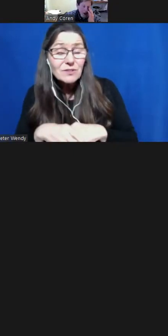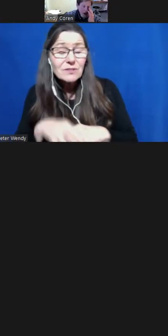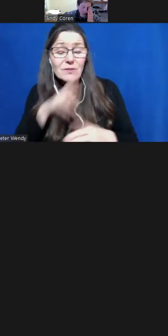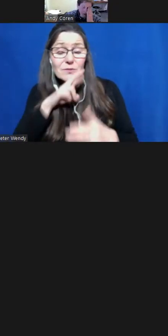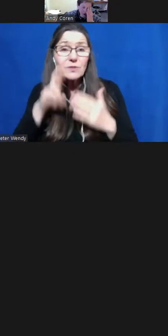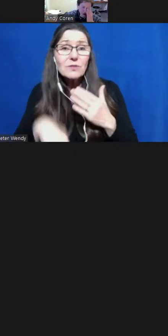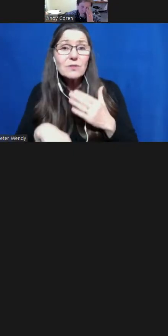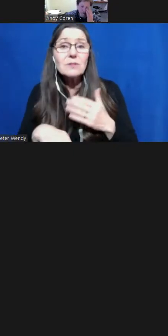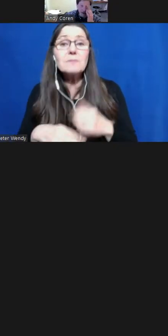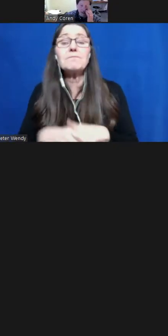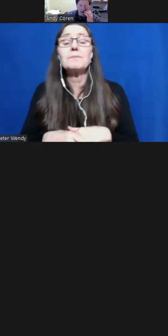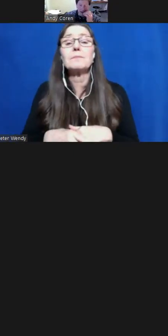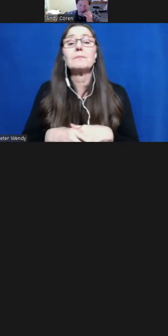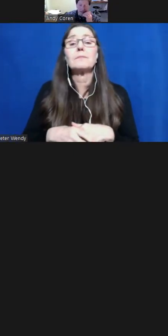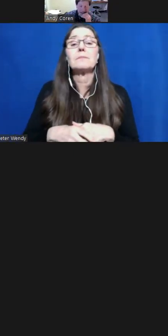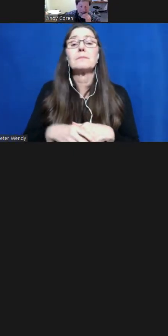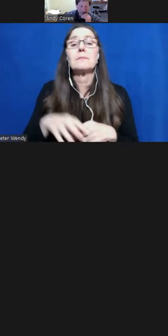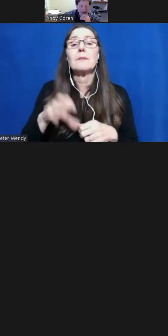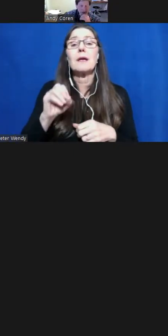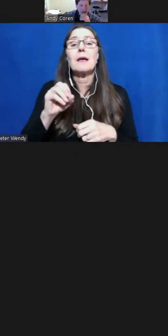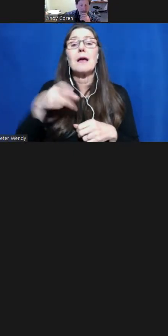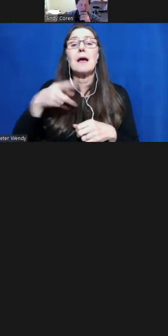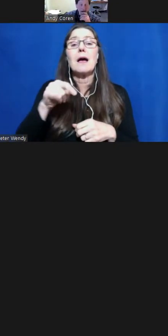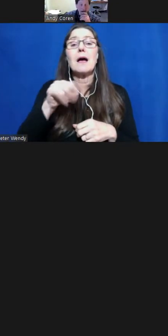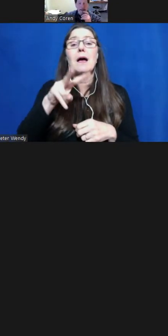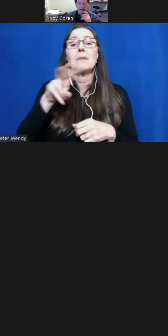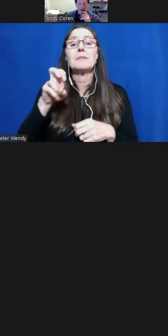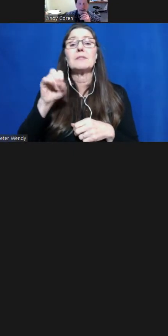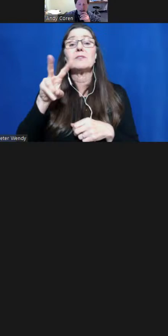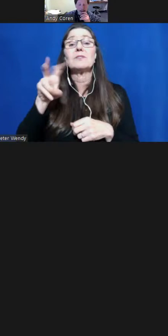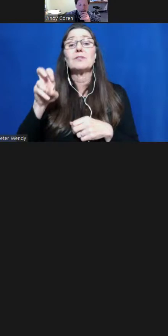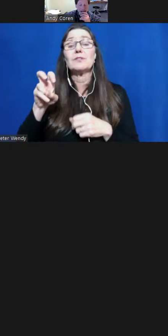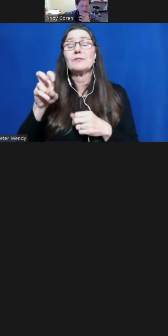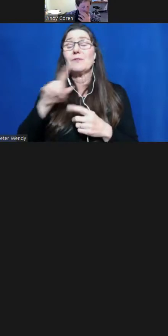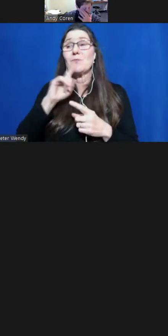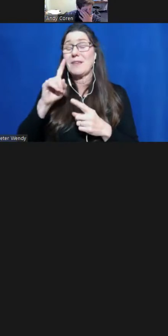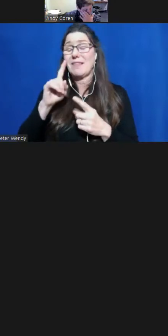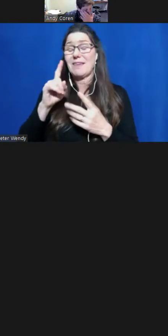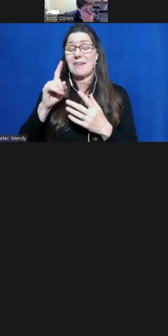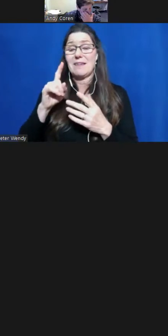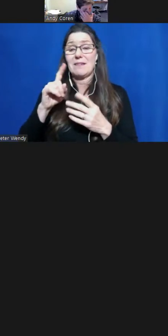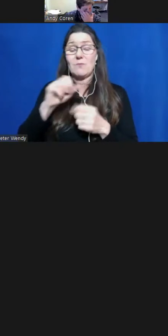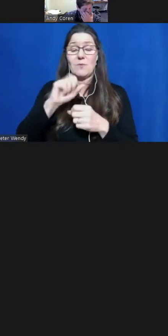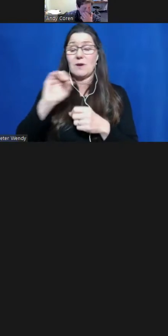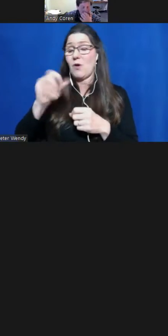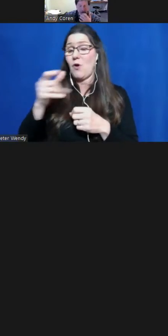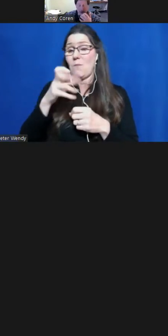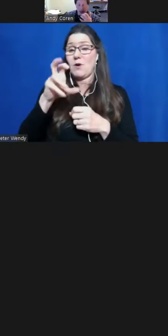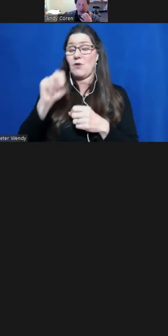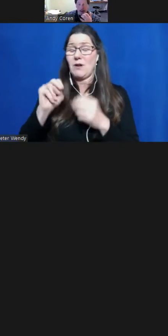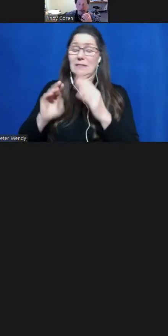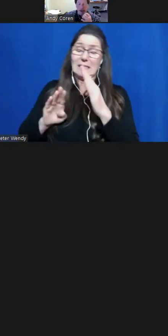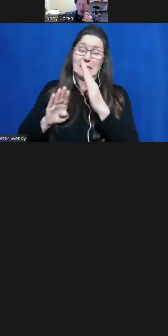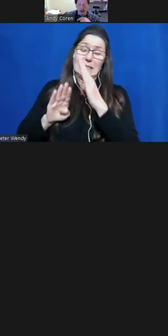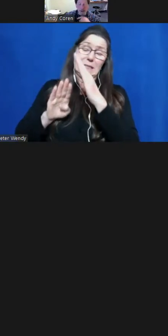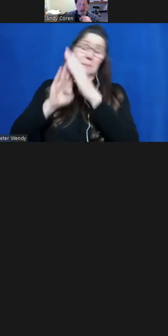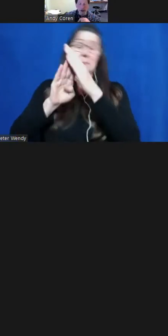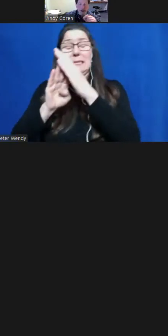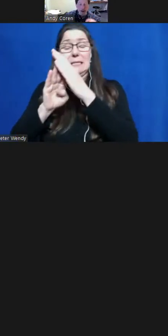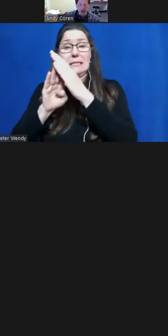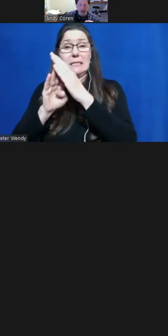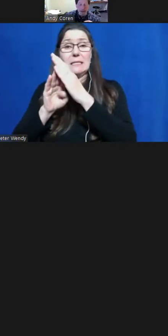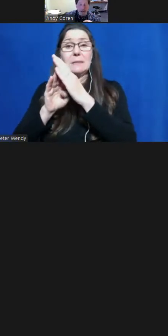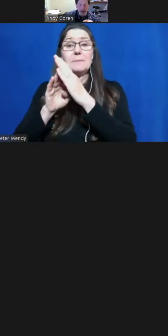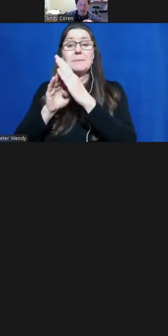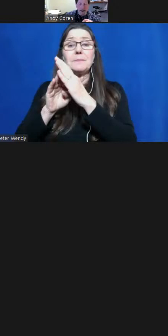So OptumServe at the peak of this Omicron, and when people were going in, what we